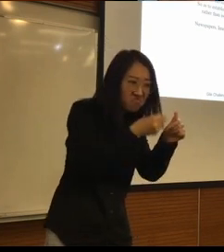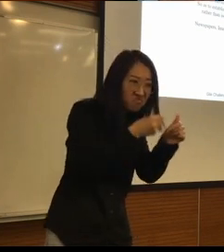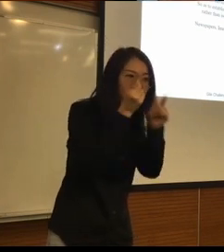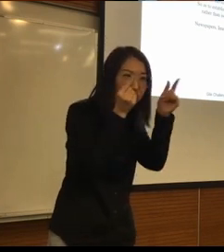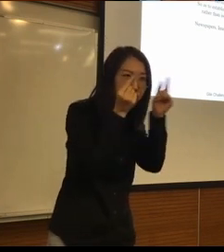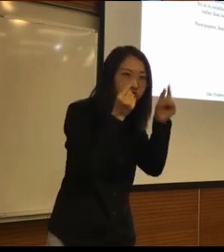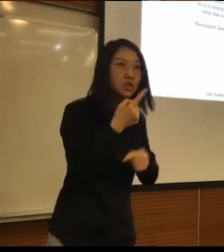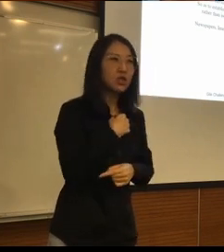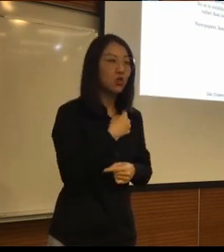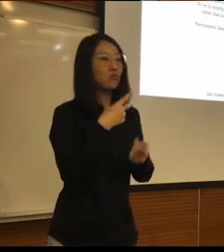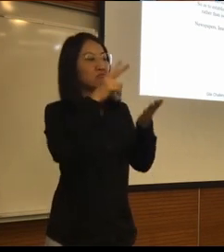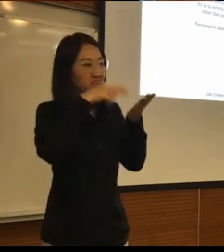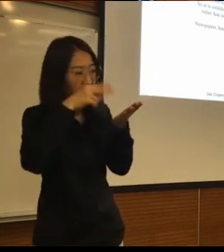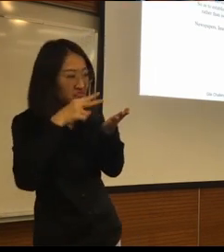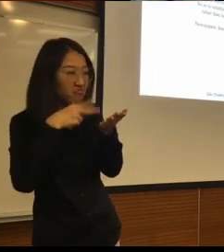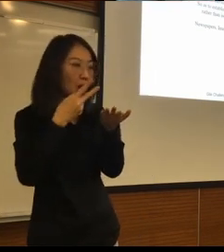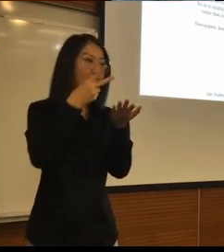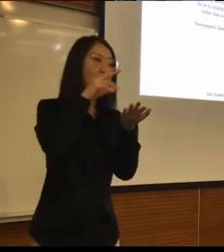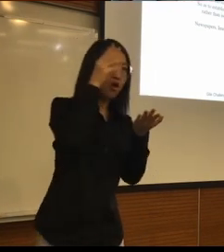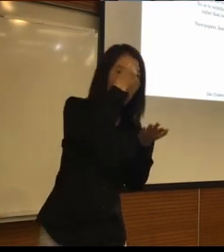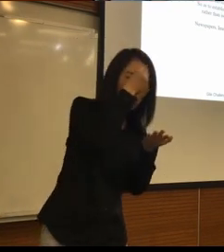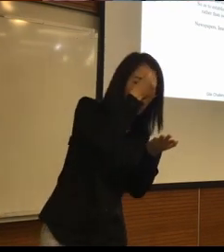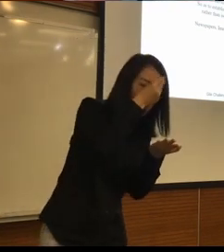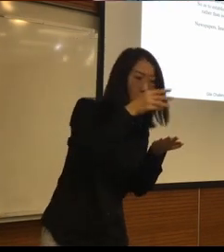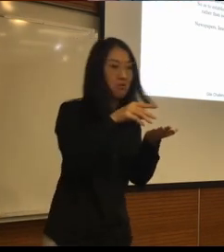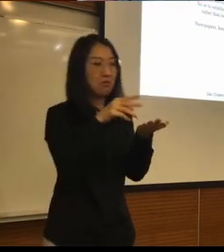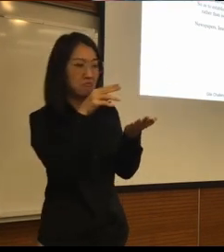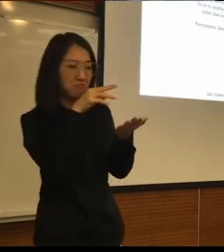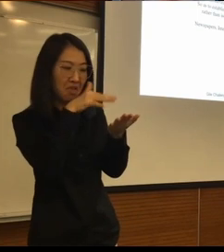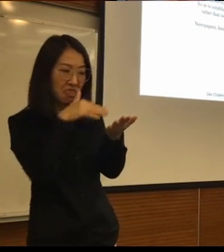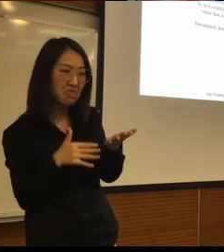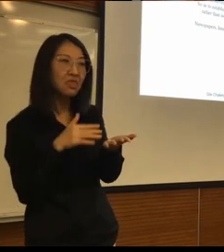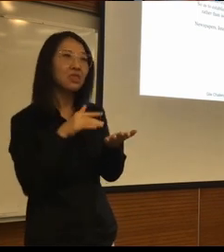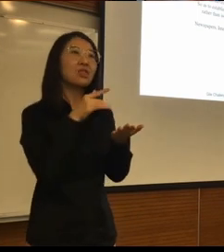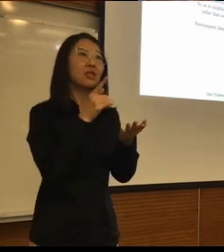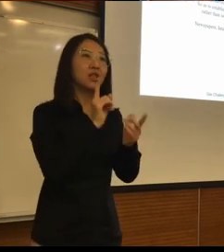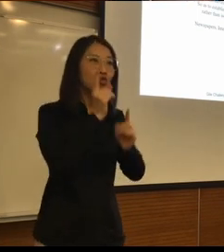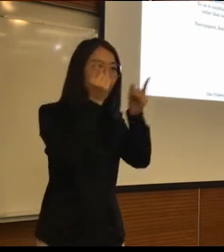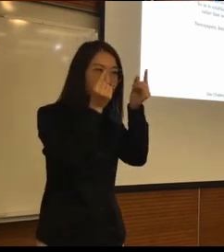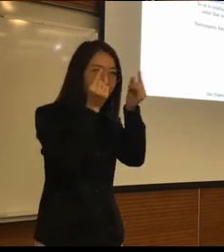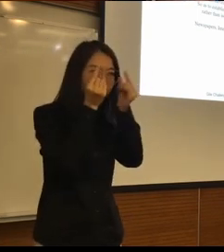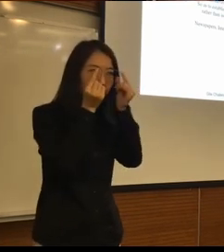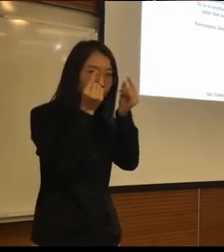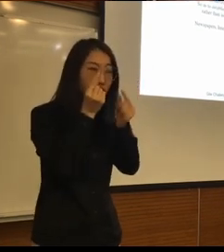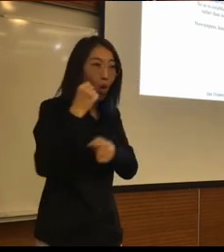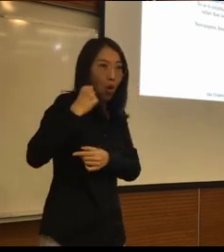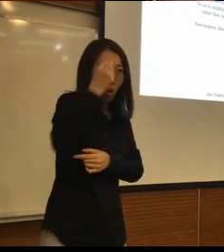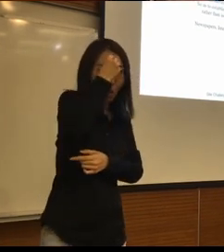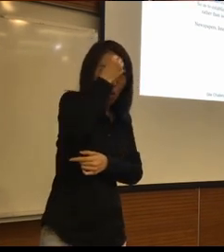you learn a lot, you read a lot, you try to acquire all of this, which will make it possible for you